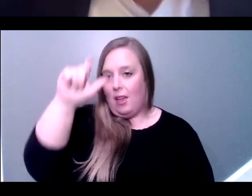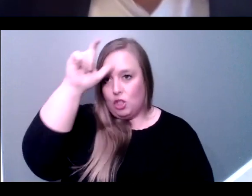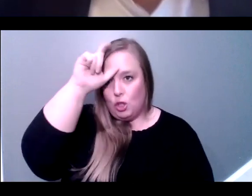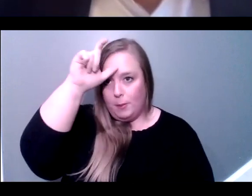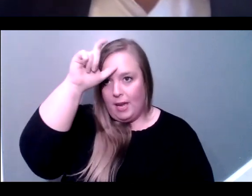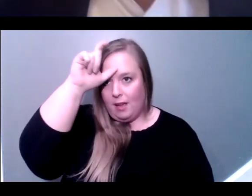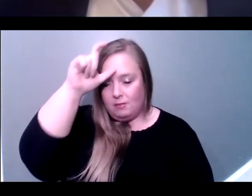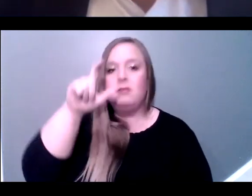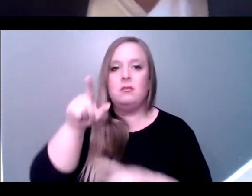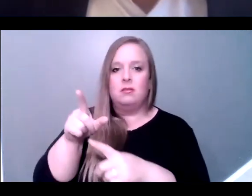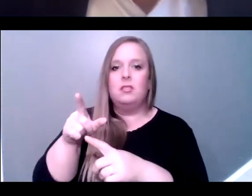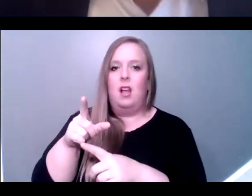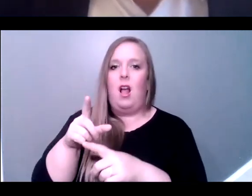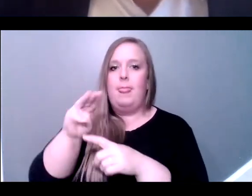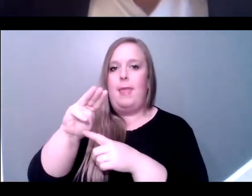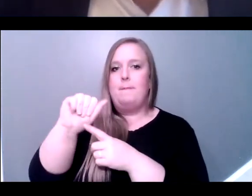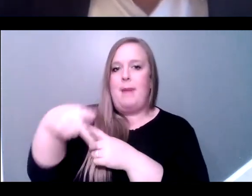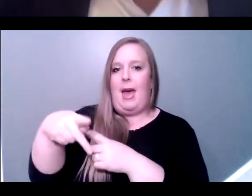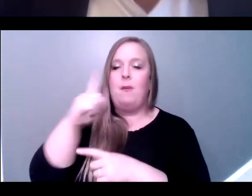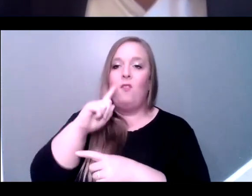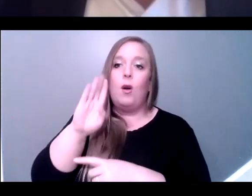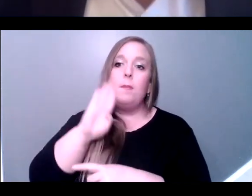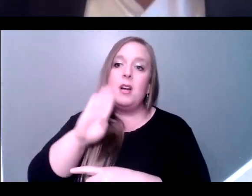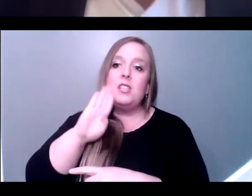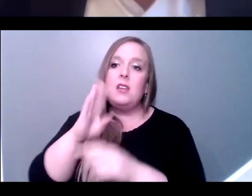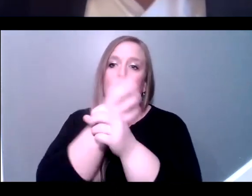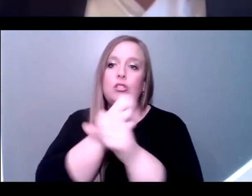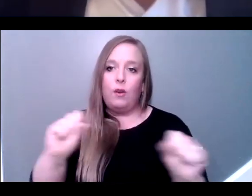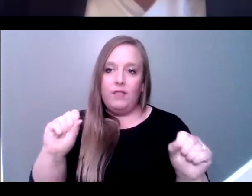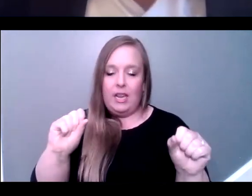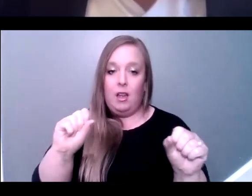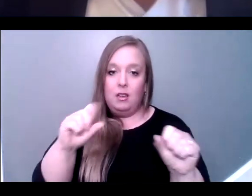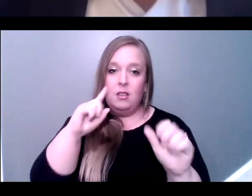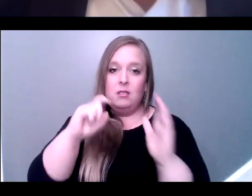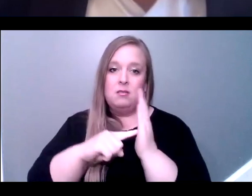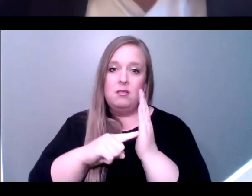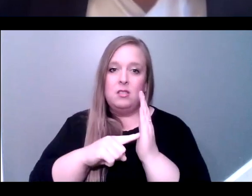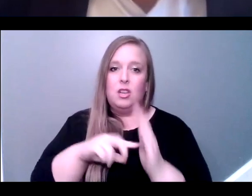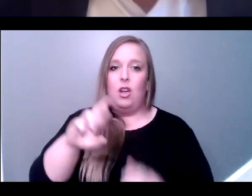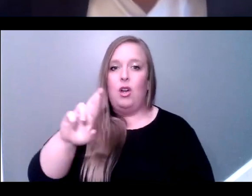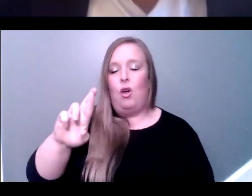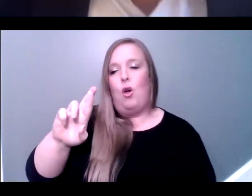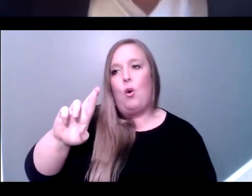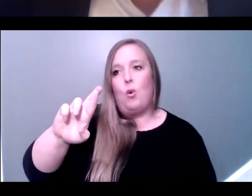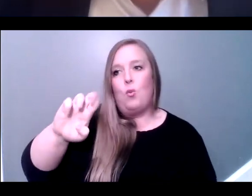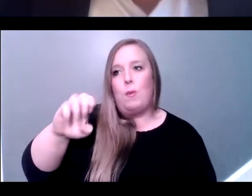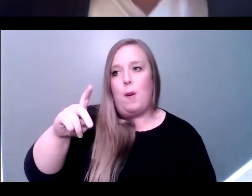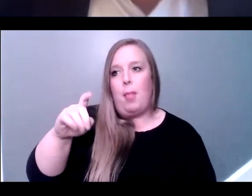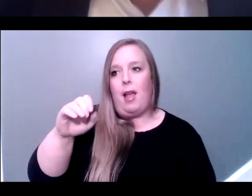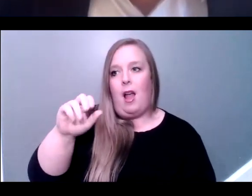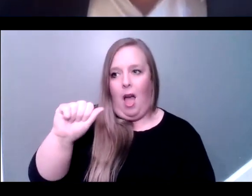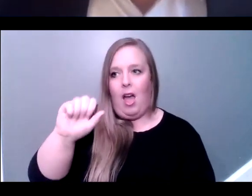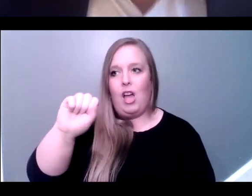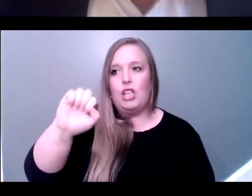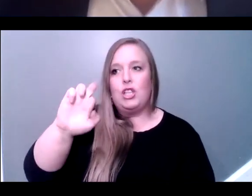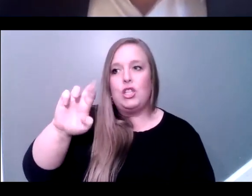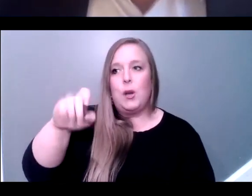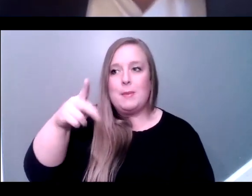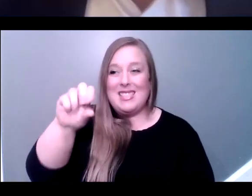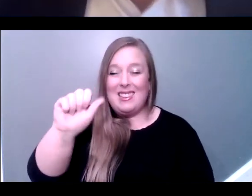here what Bosnia and Herzegovina look like today. And please note there is Croatia to the north